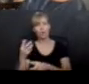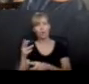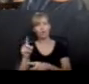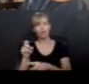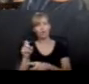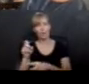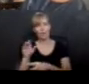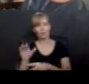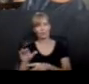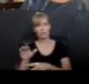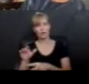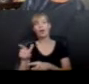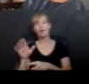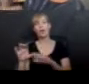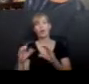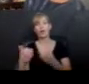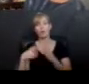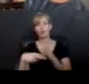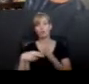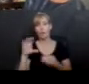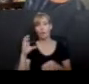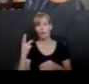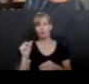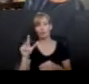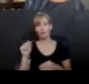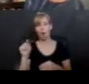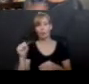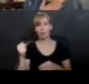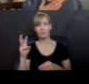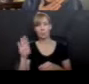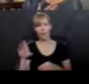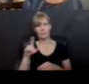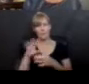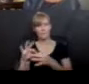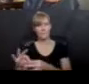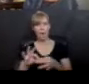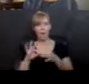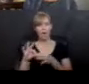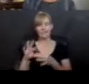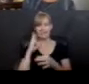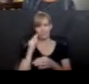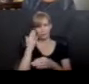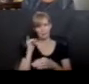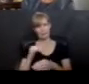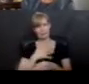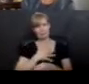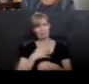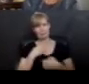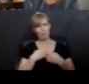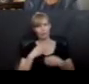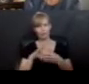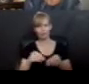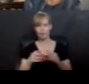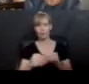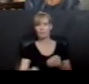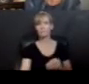class read Charlotte's Web in fourth grade, it was a really bonding experience, because that's a kind of an emotional story. And